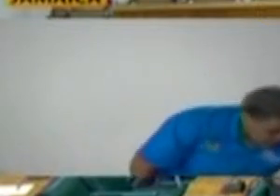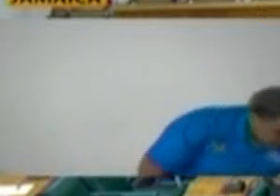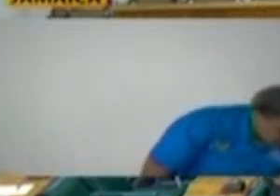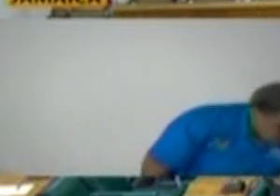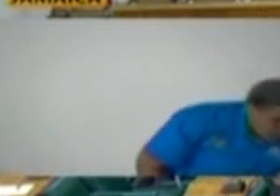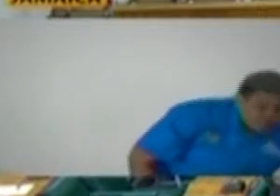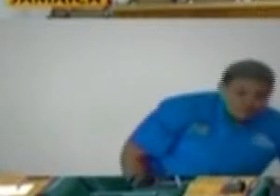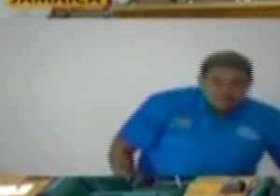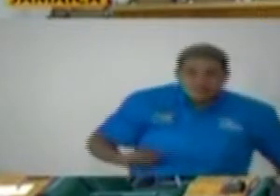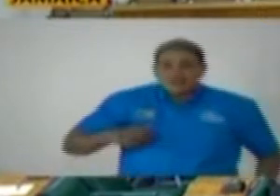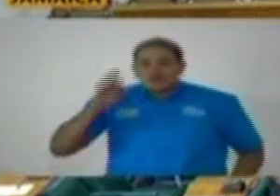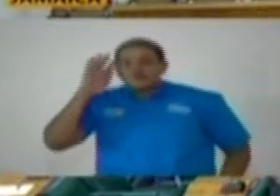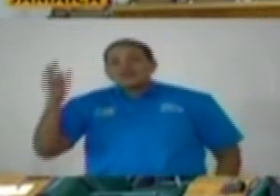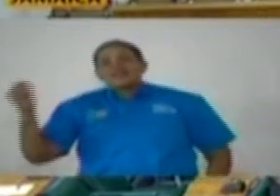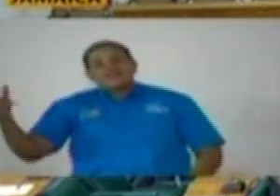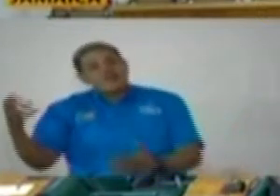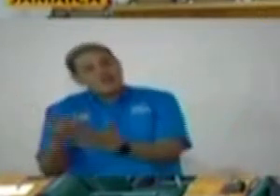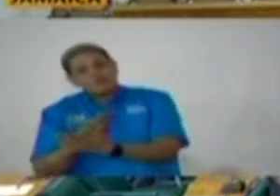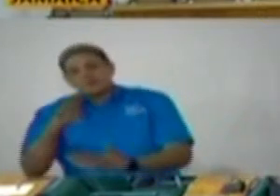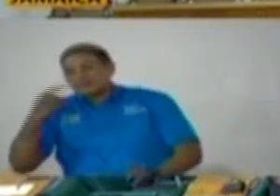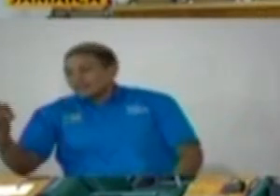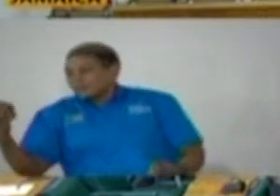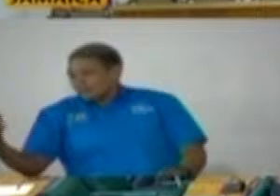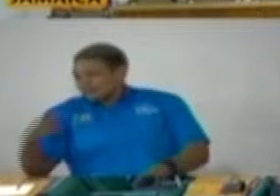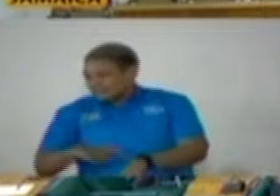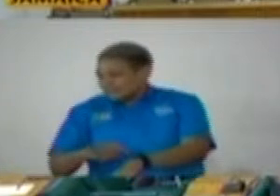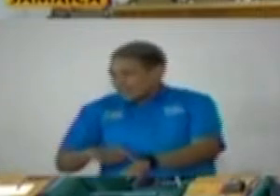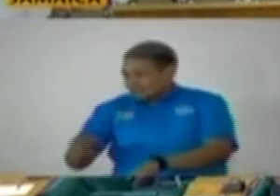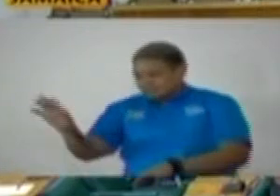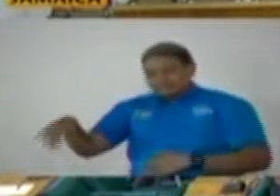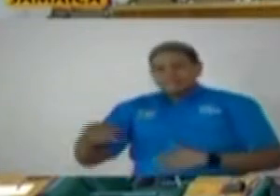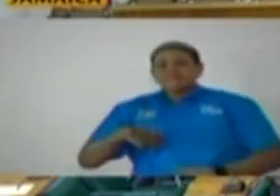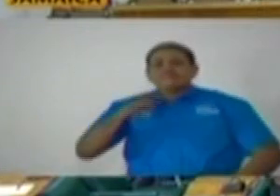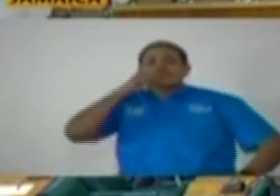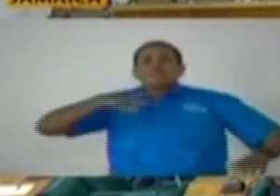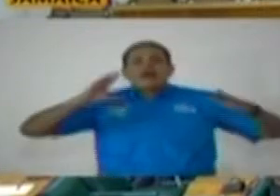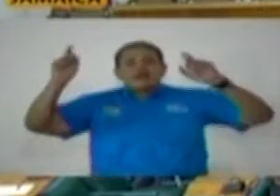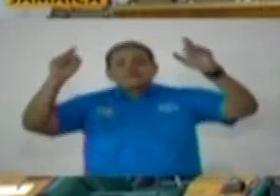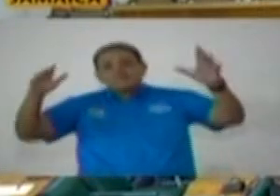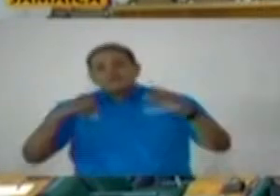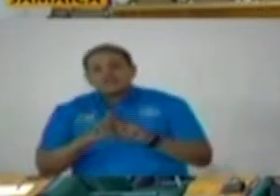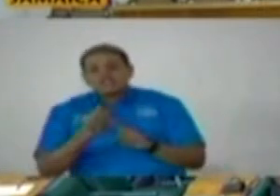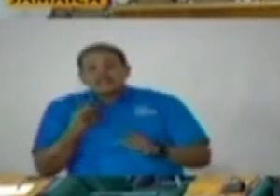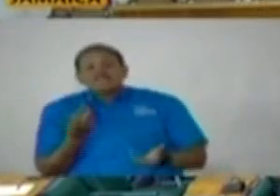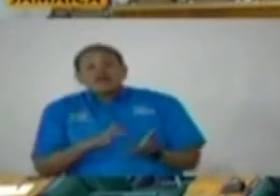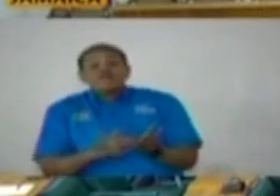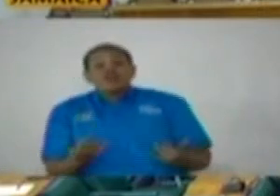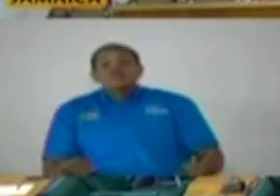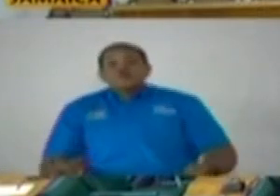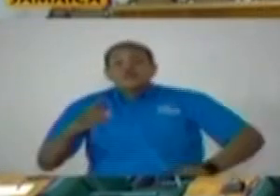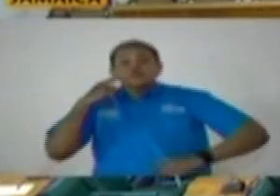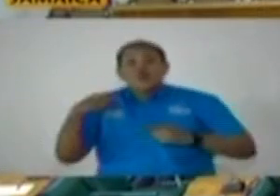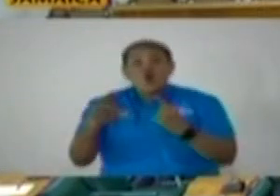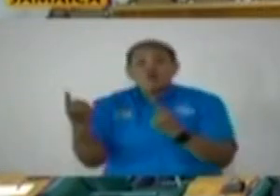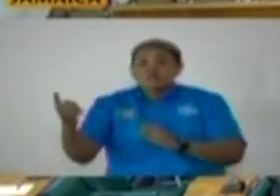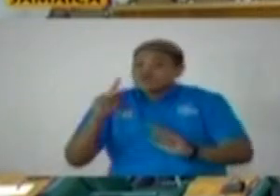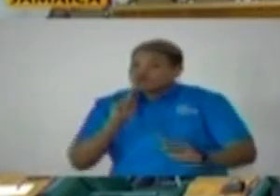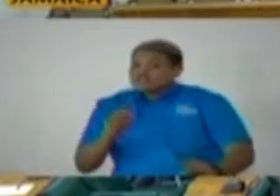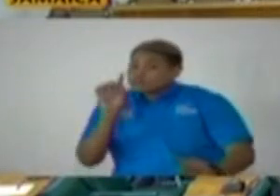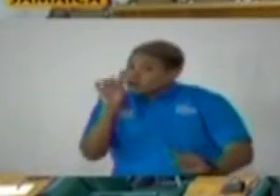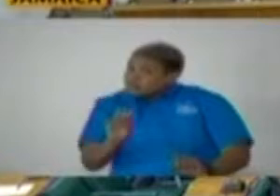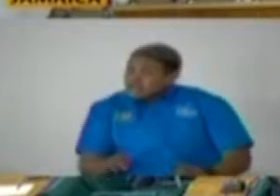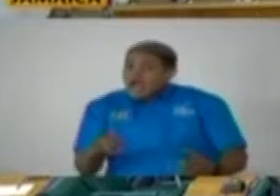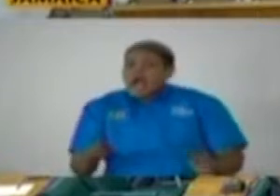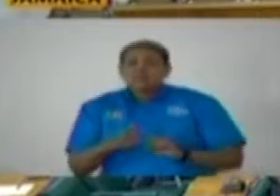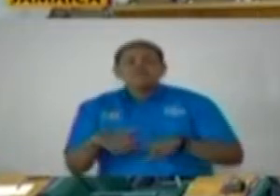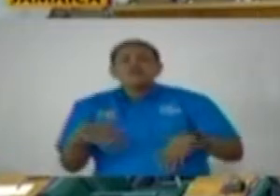I will give you an opportunity to say that many times. Madam Speaker, I rise to bring the opposition's response